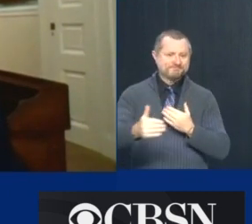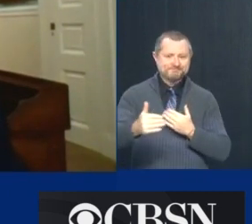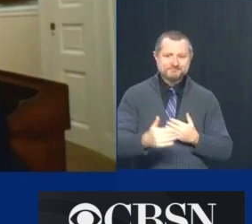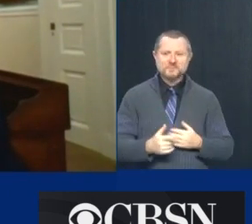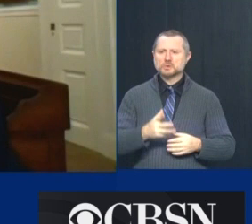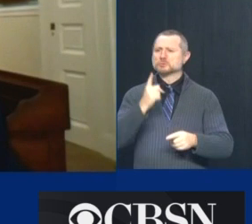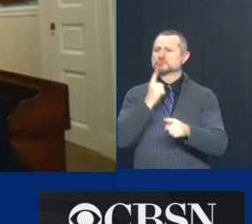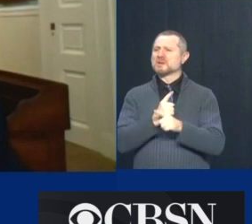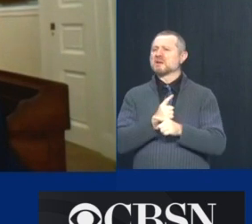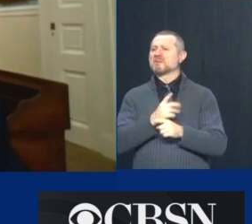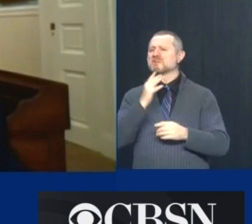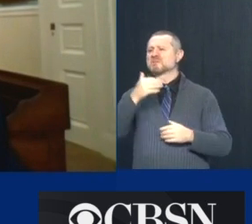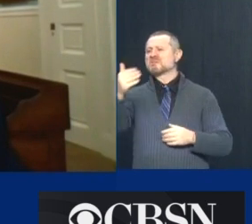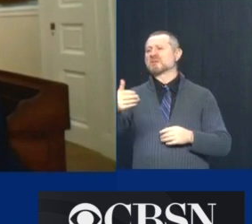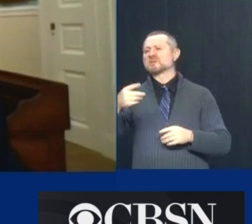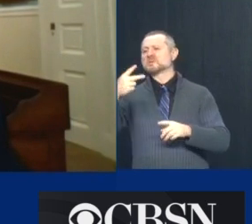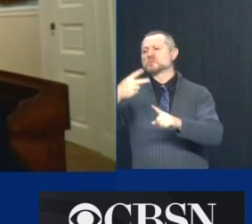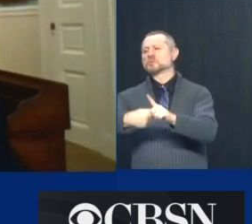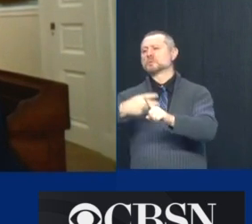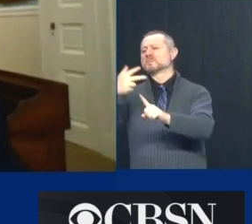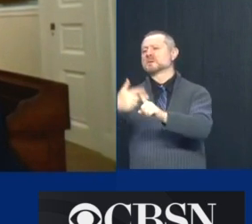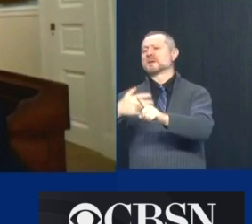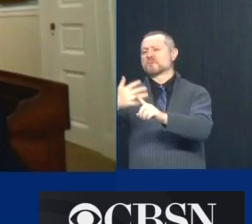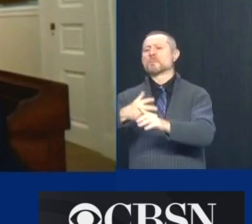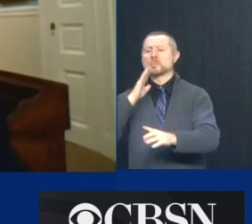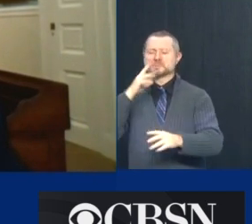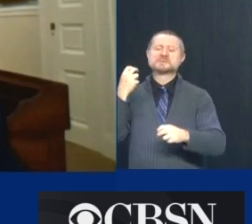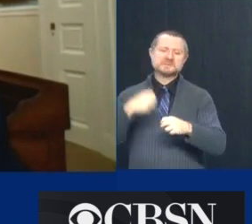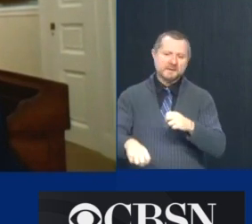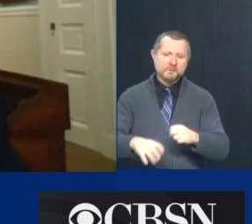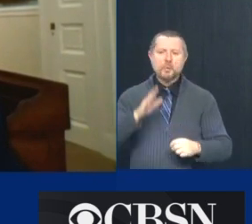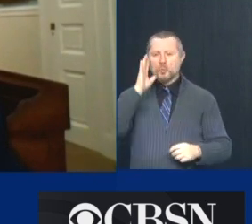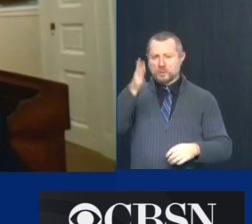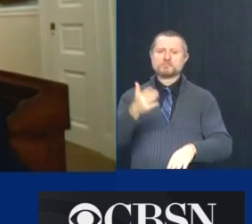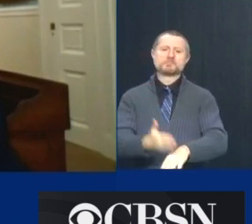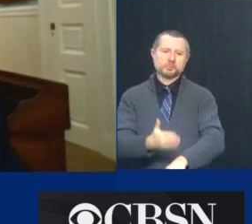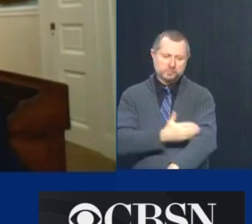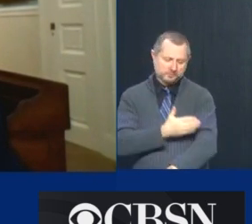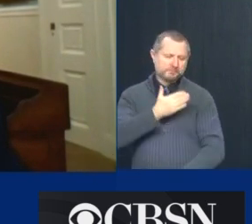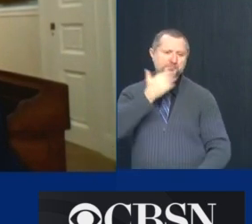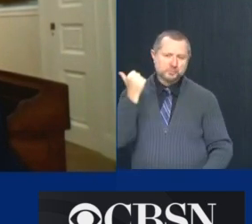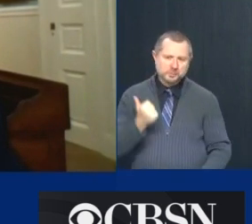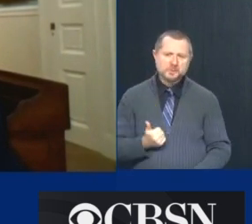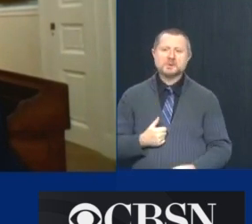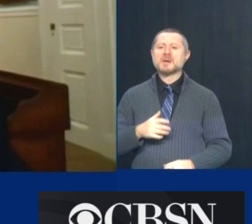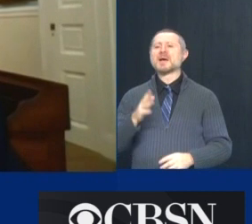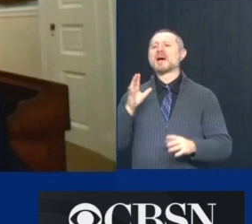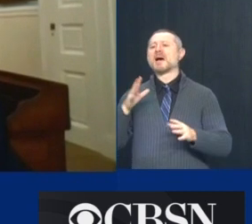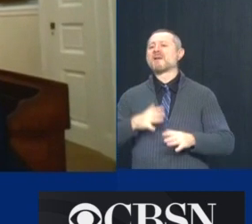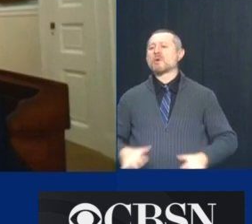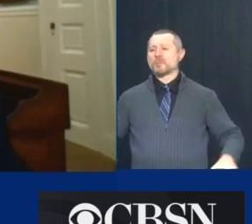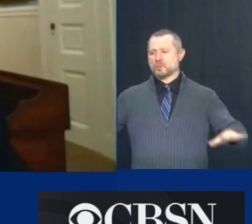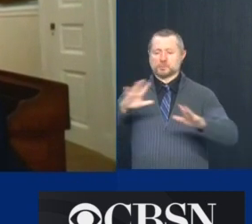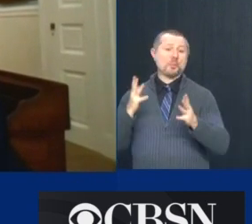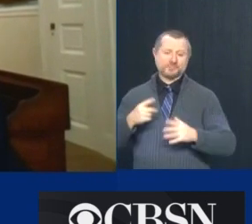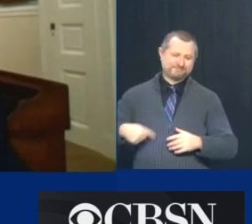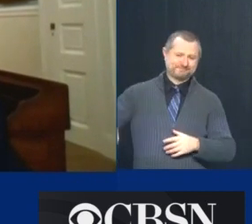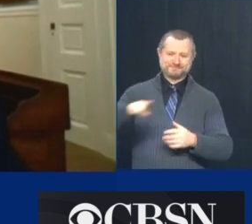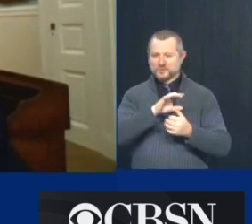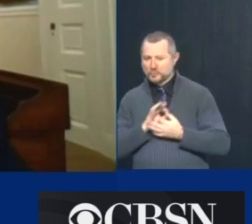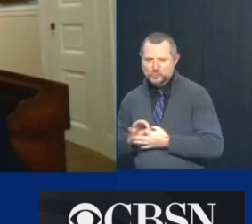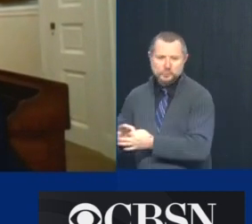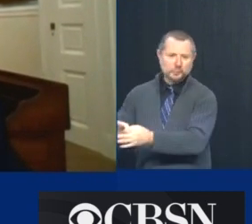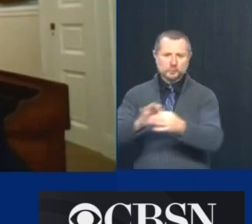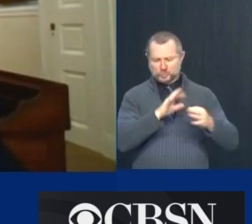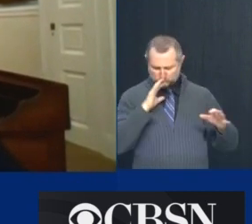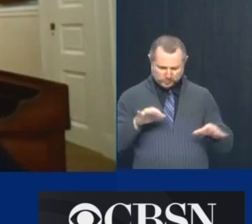months ahead, but there's a better day coming. But everyone needs to be part of the solution in the meantime, and that's what we're going to keep doing here in New York